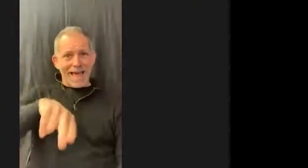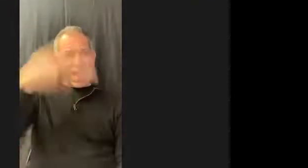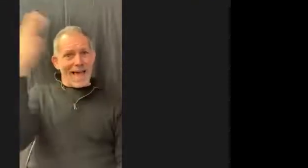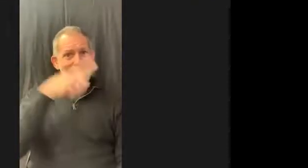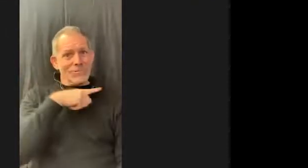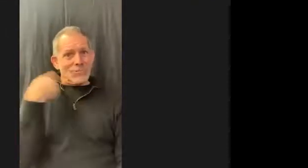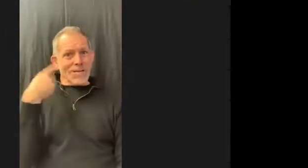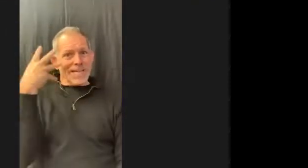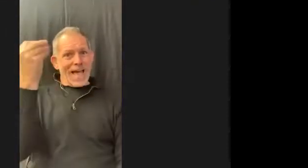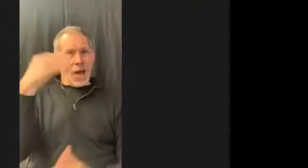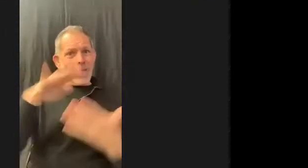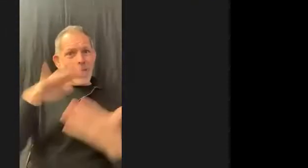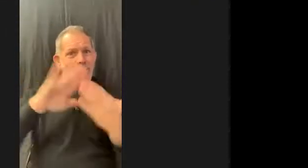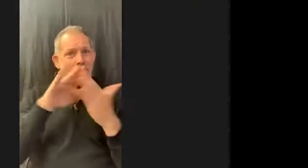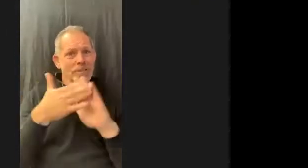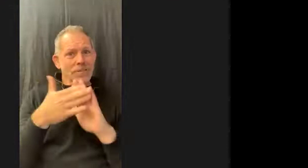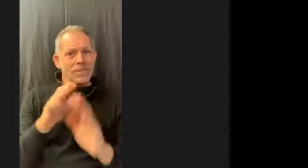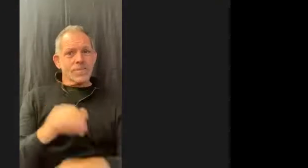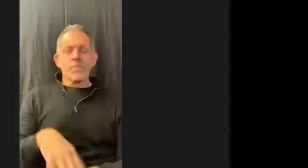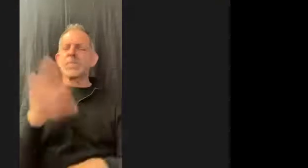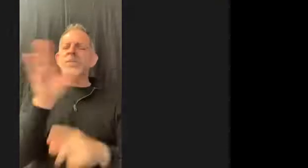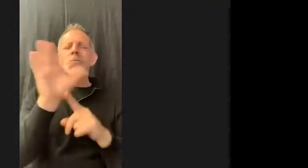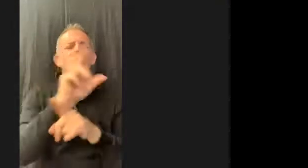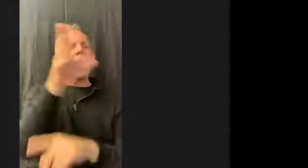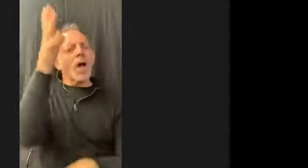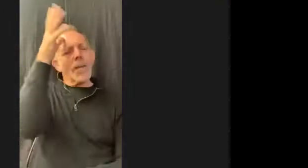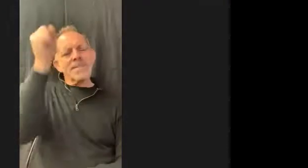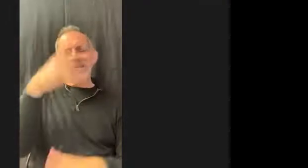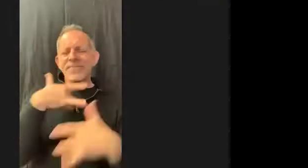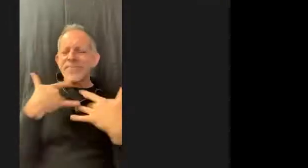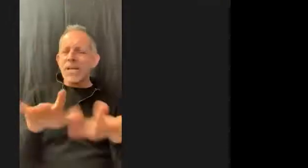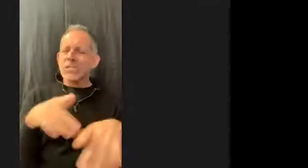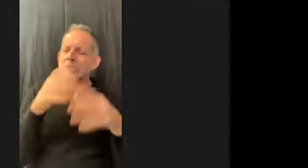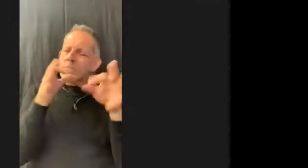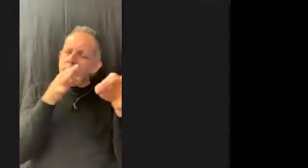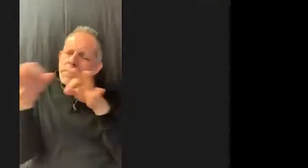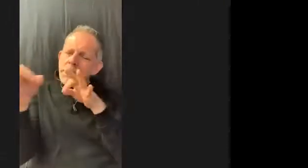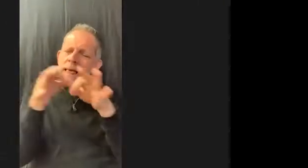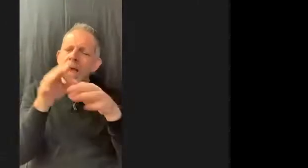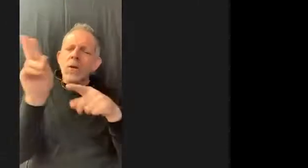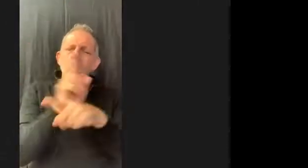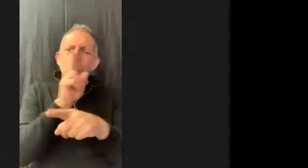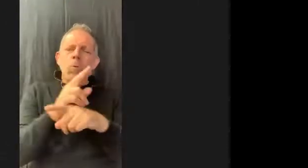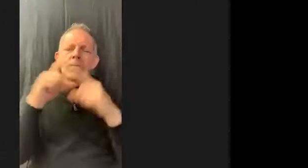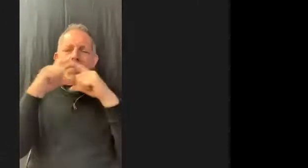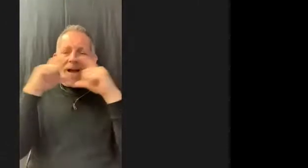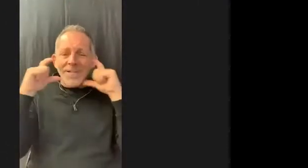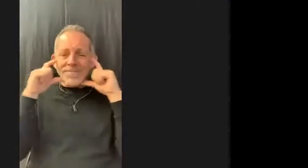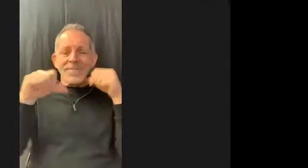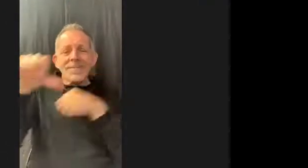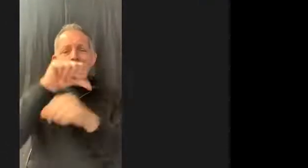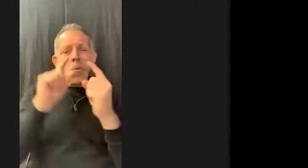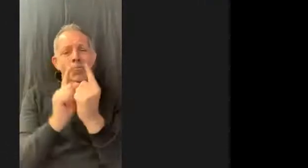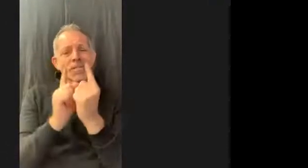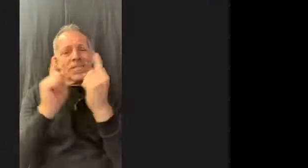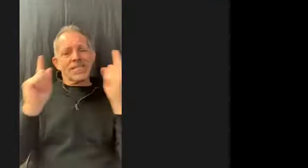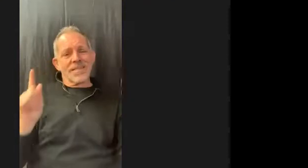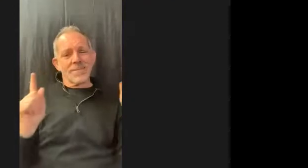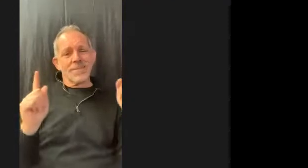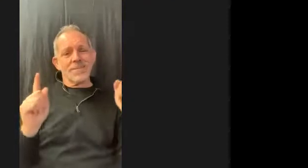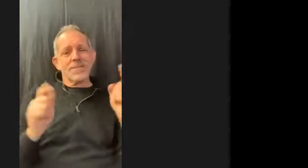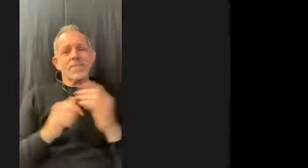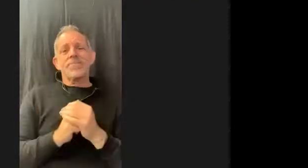prevention measures, especially masking and social distancing, are still indicated. We're still seeing